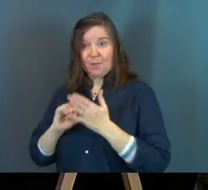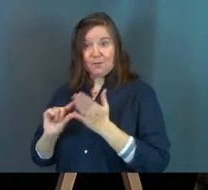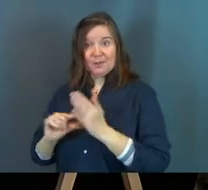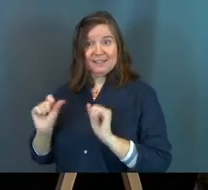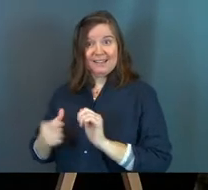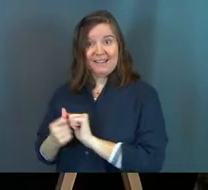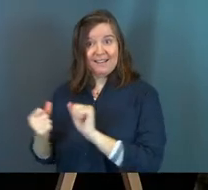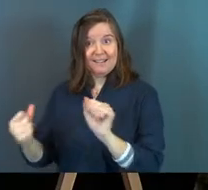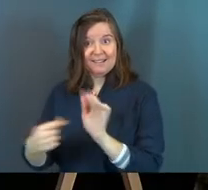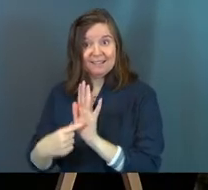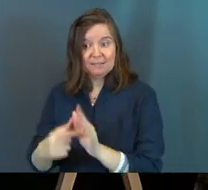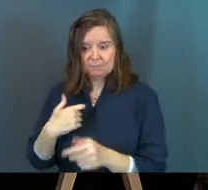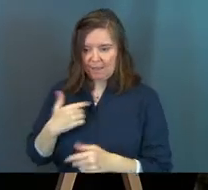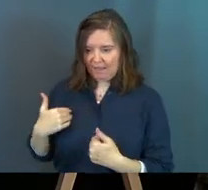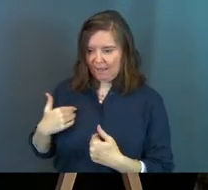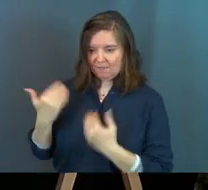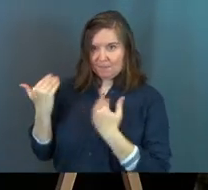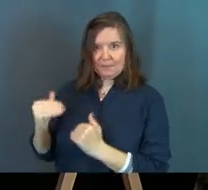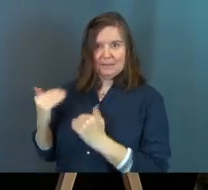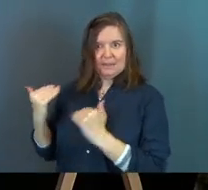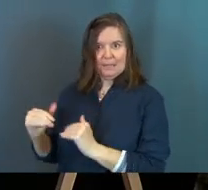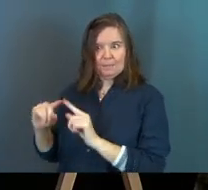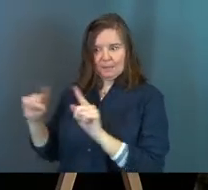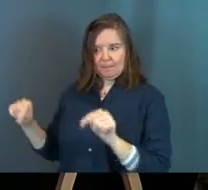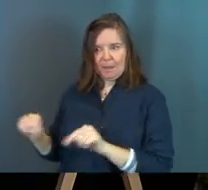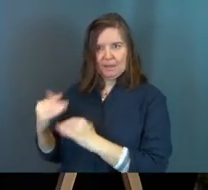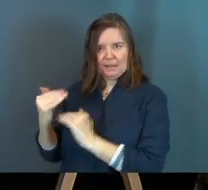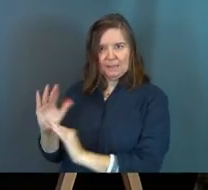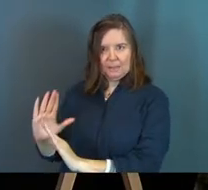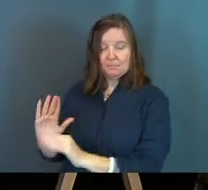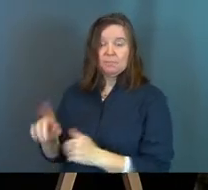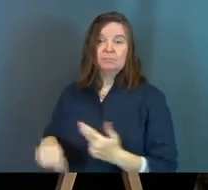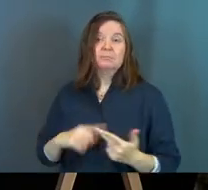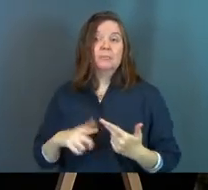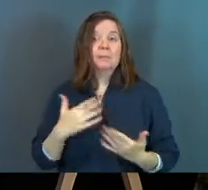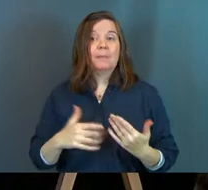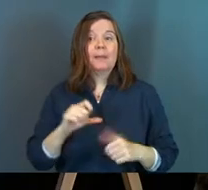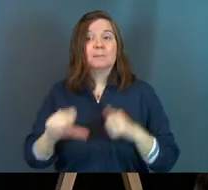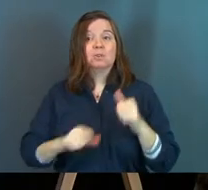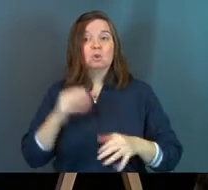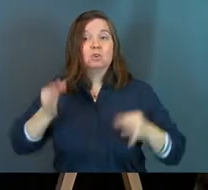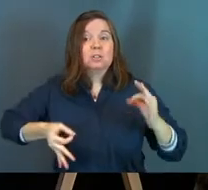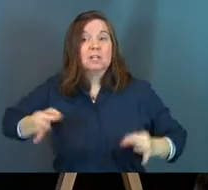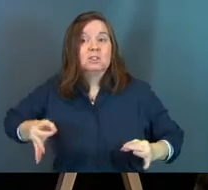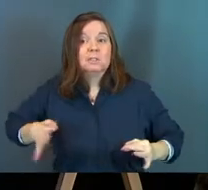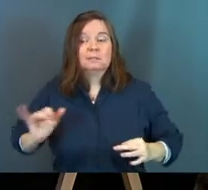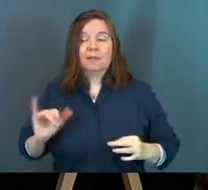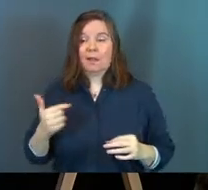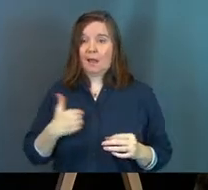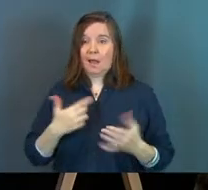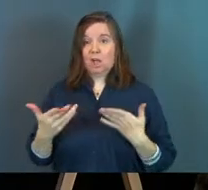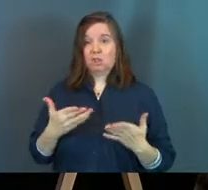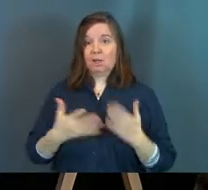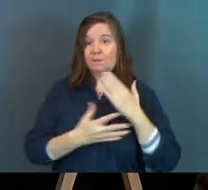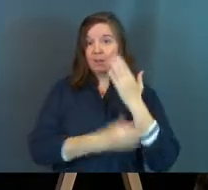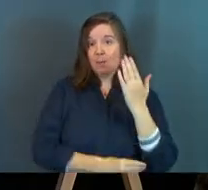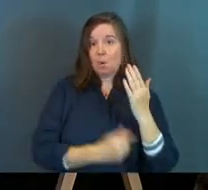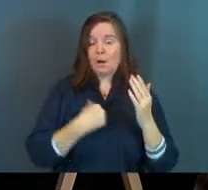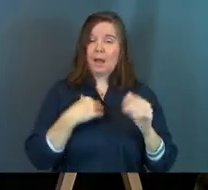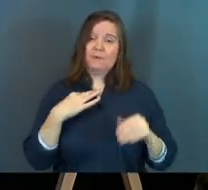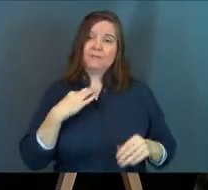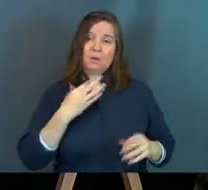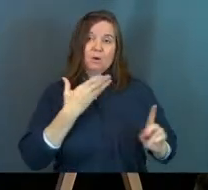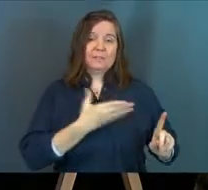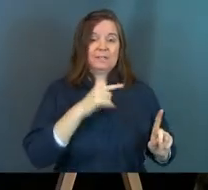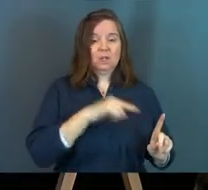verses. Right? I got him in this box. Another one might be social justice. Like, I serve the poor and I